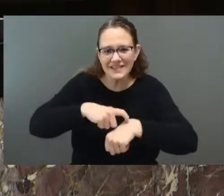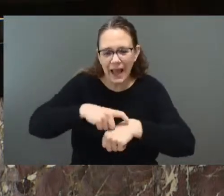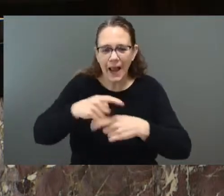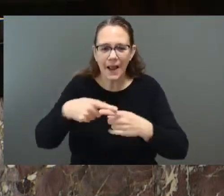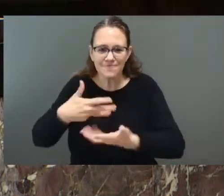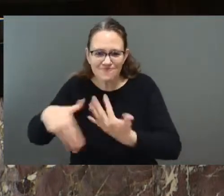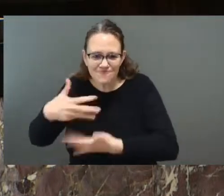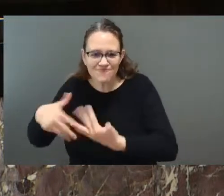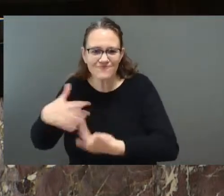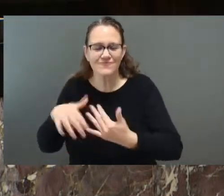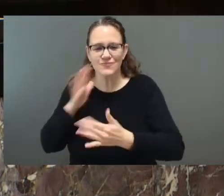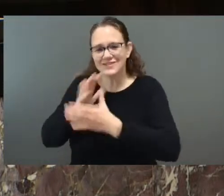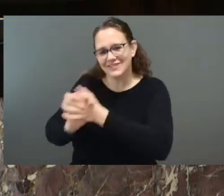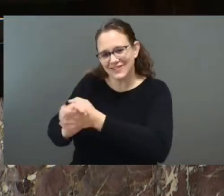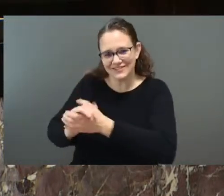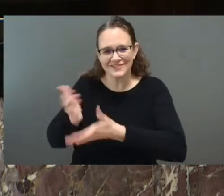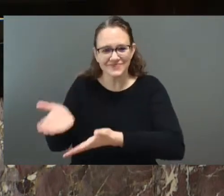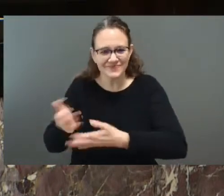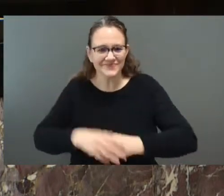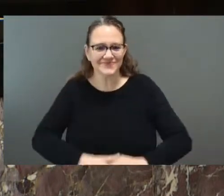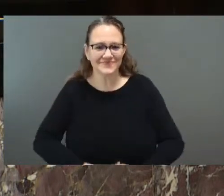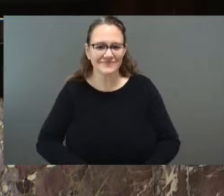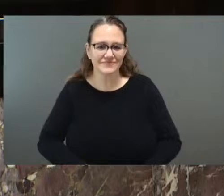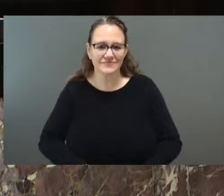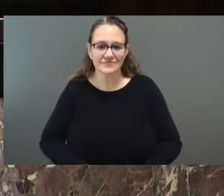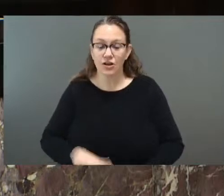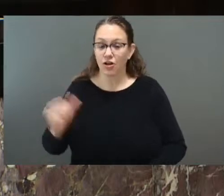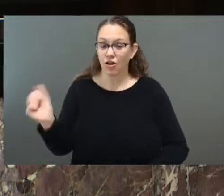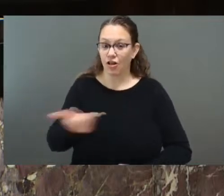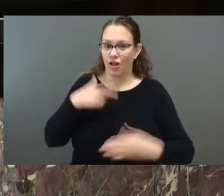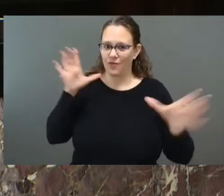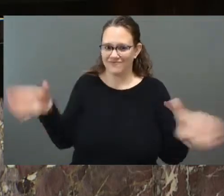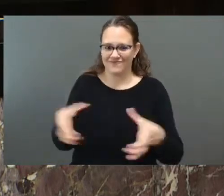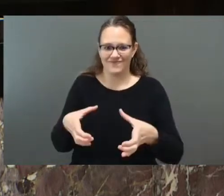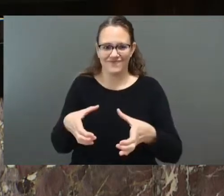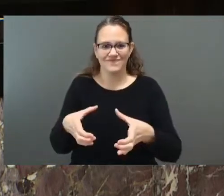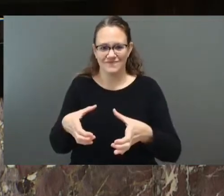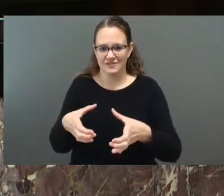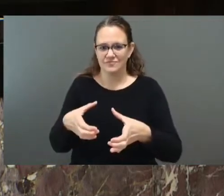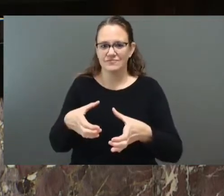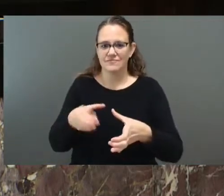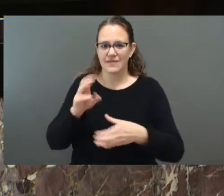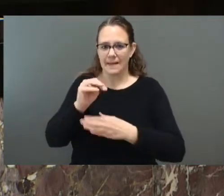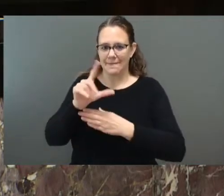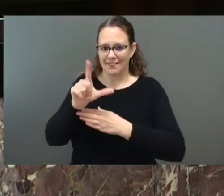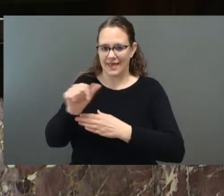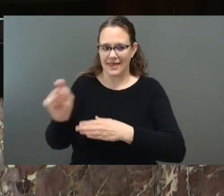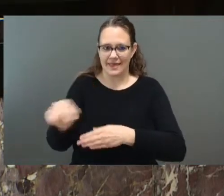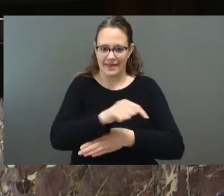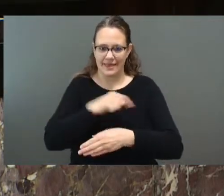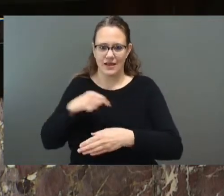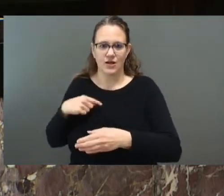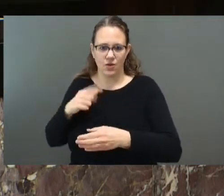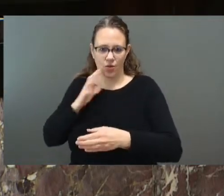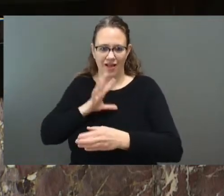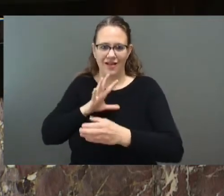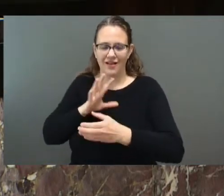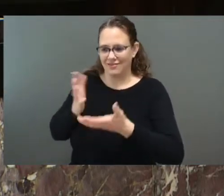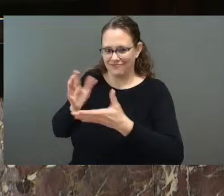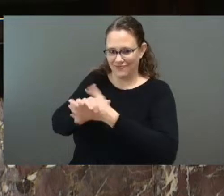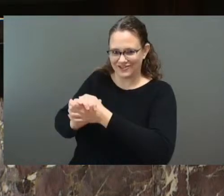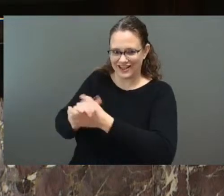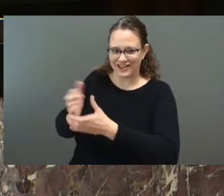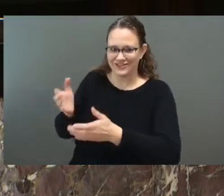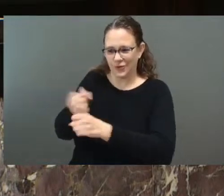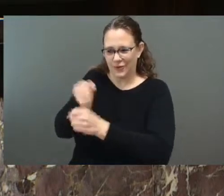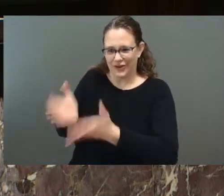colleague, for all four of us want to come together and congratulate Joyce Lee, a winner from Richmond for grade 5 and grade 8 category. Joyce Lee, you make all of